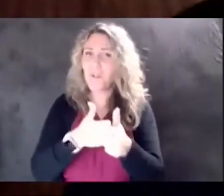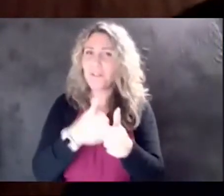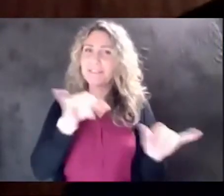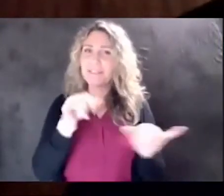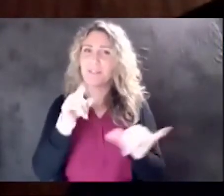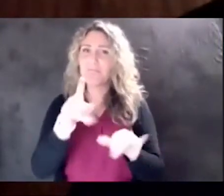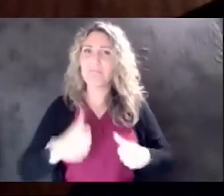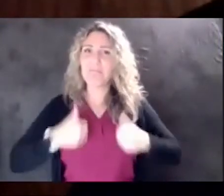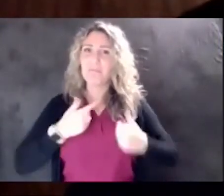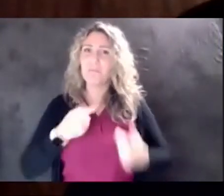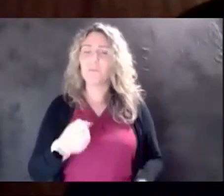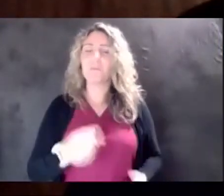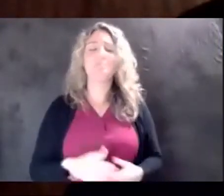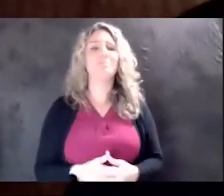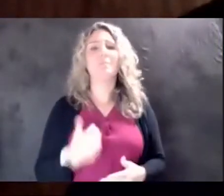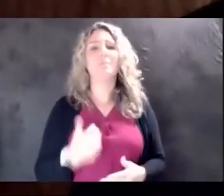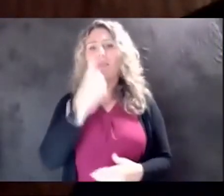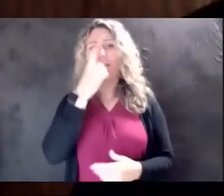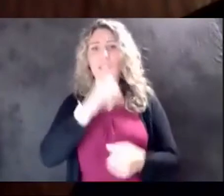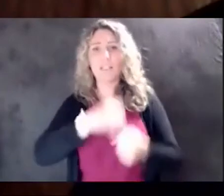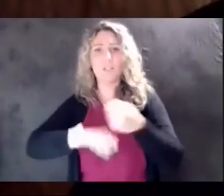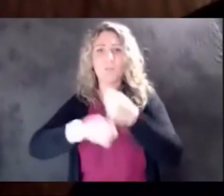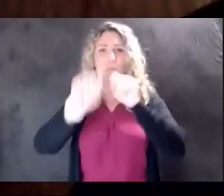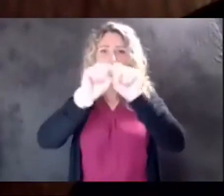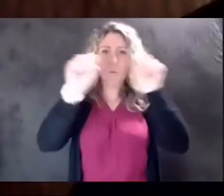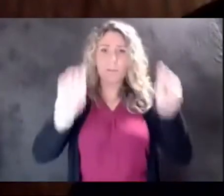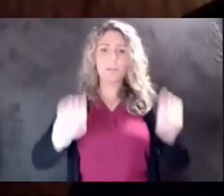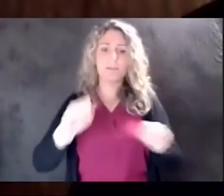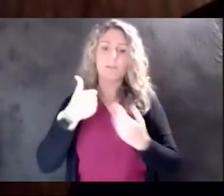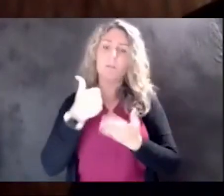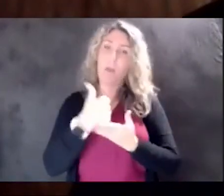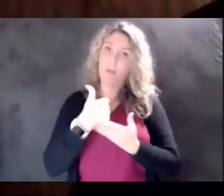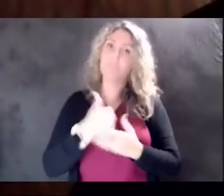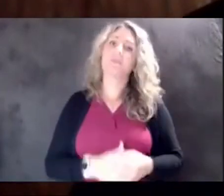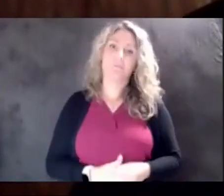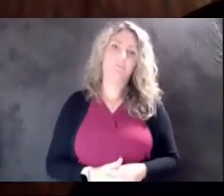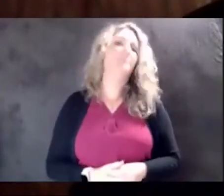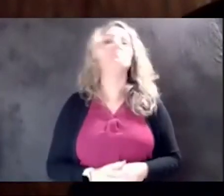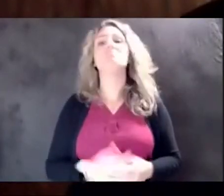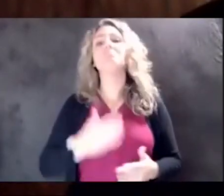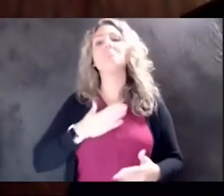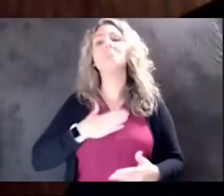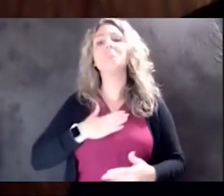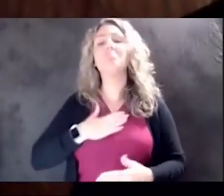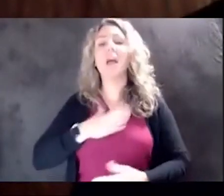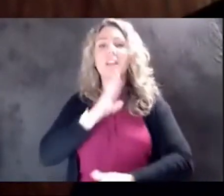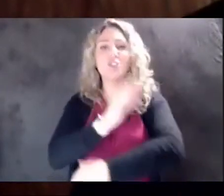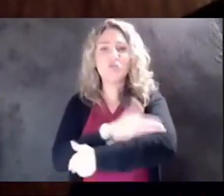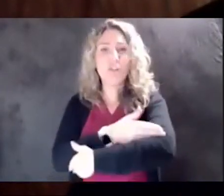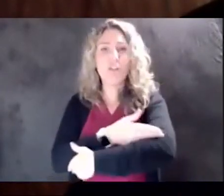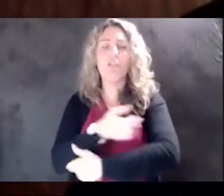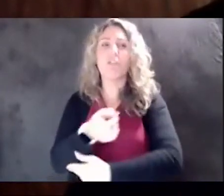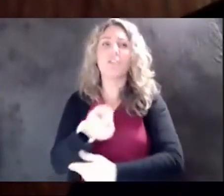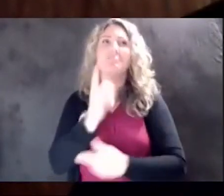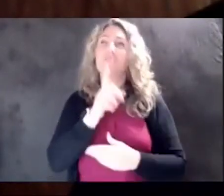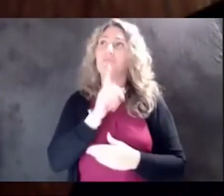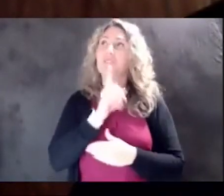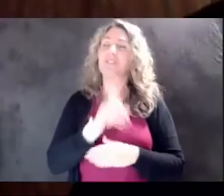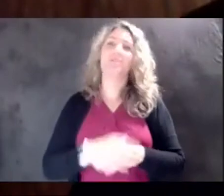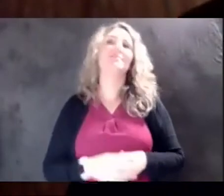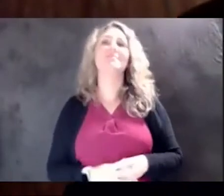I think having a support system helps. I know my daughter, she is